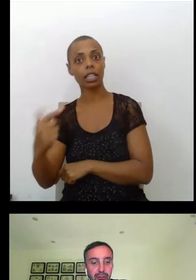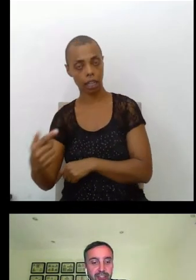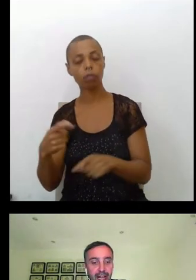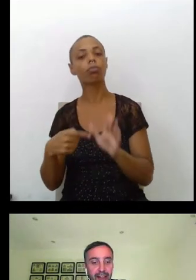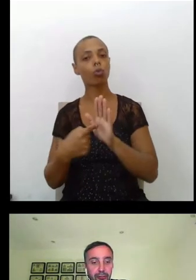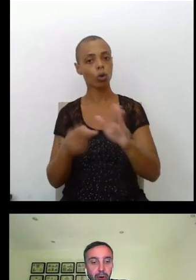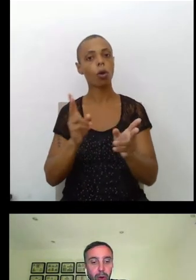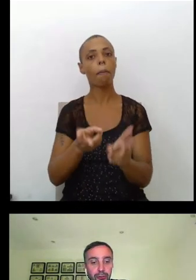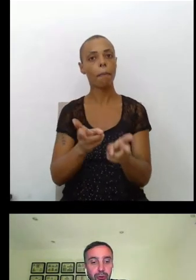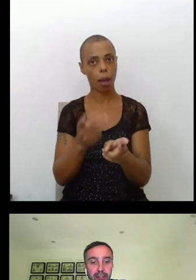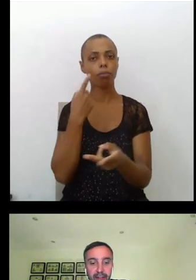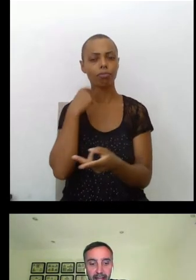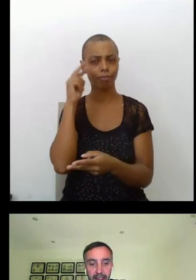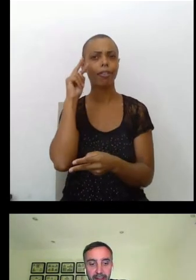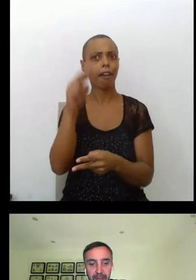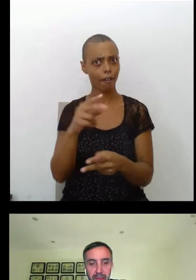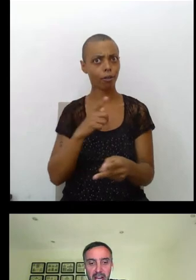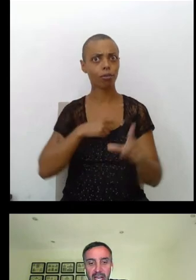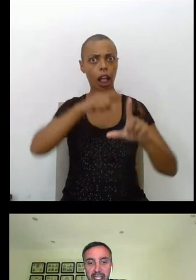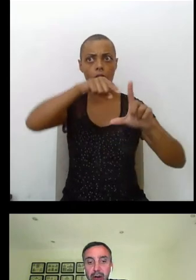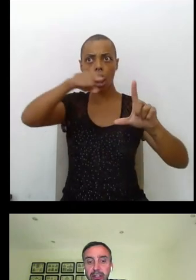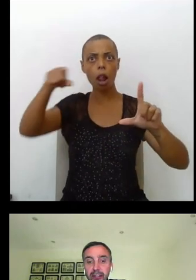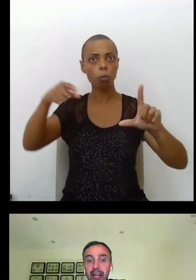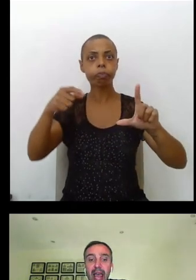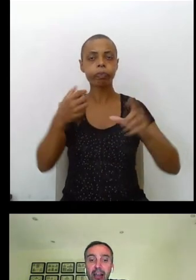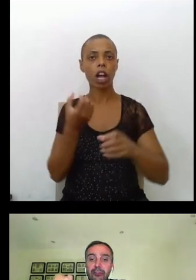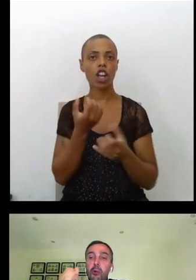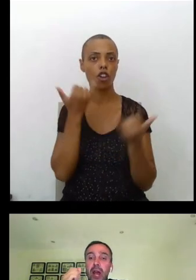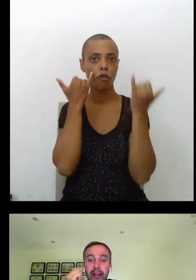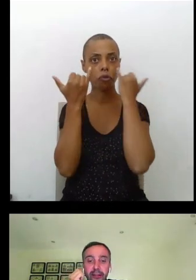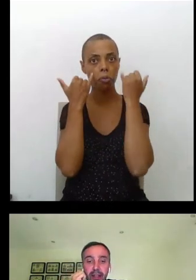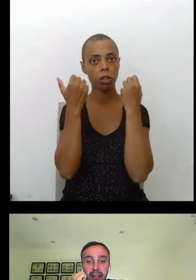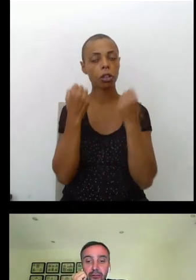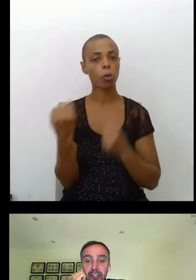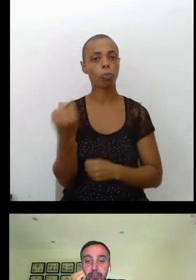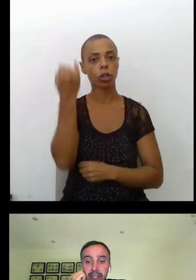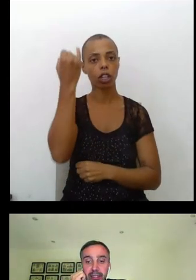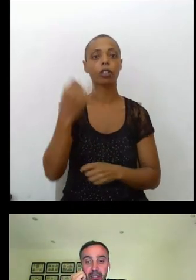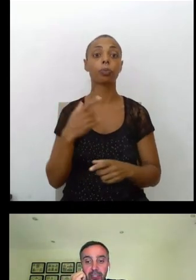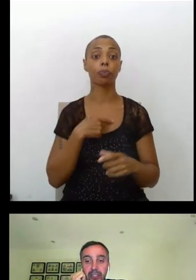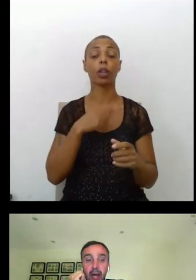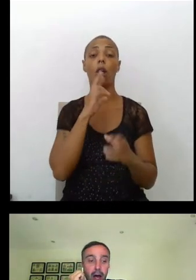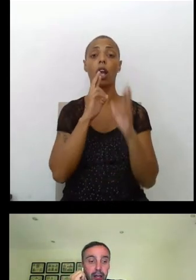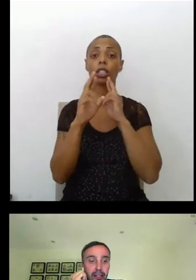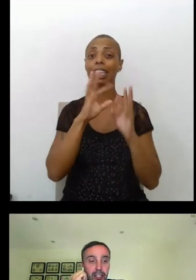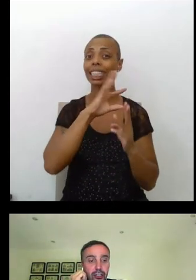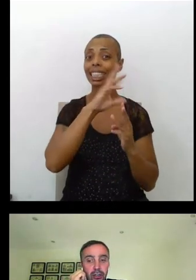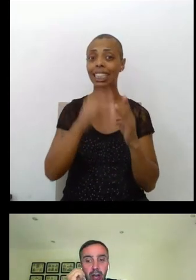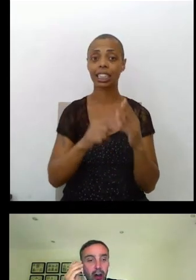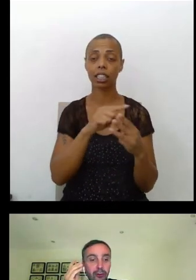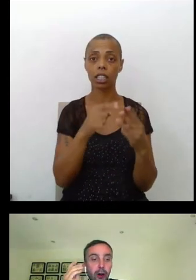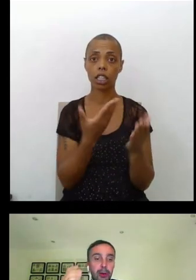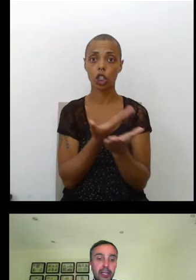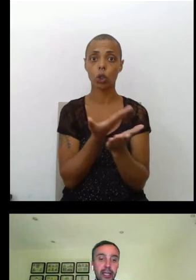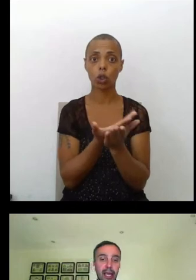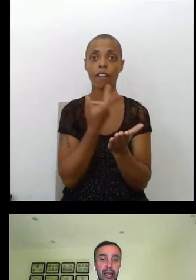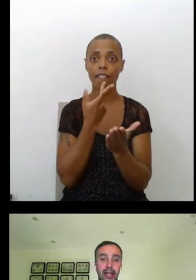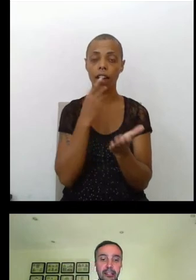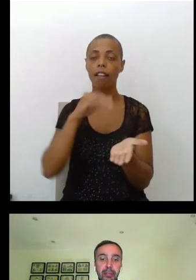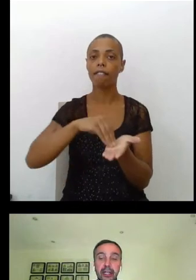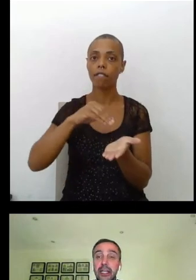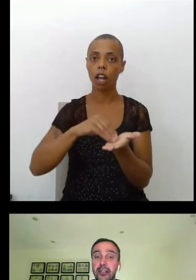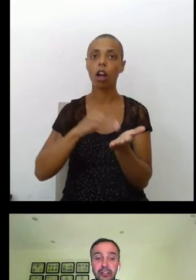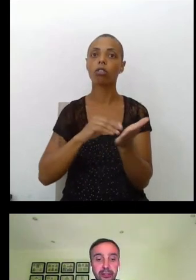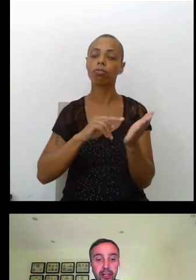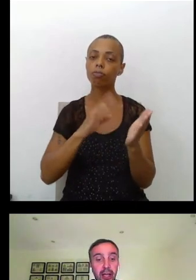the result of all three studies there is a lack of awareness and visibility within architecture of openly